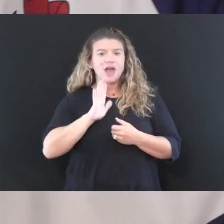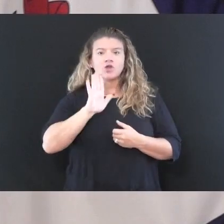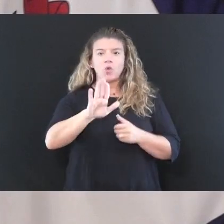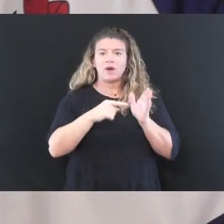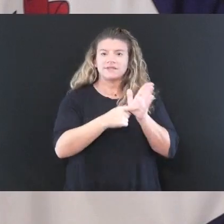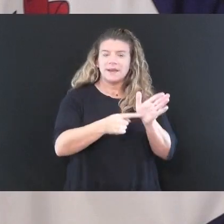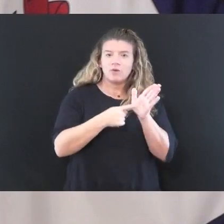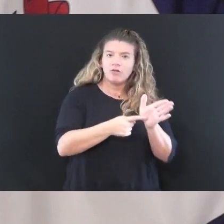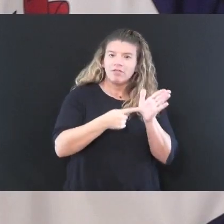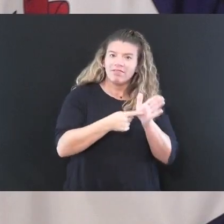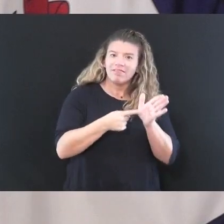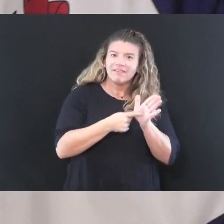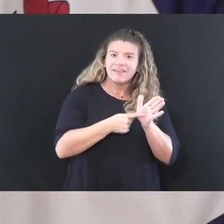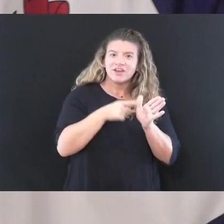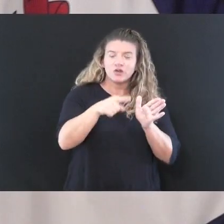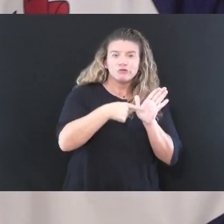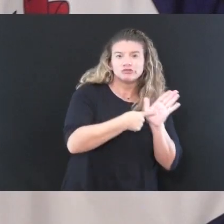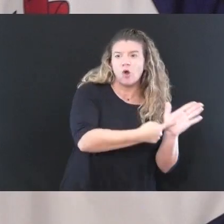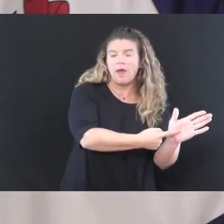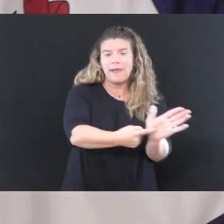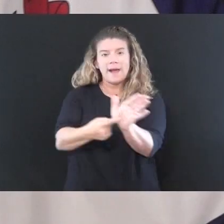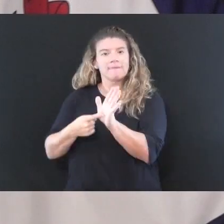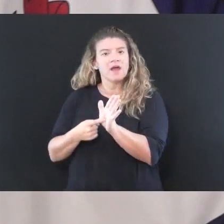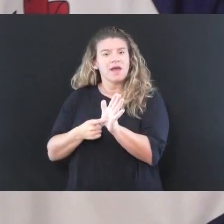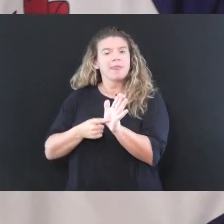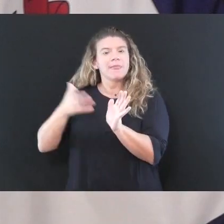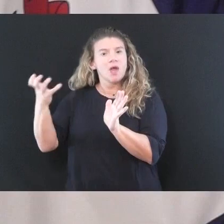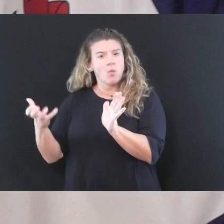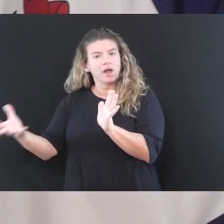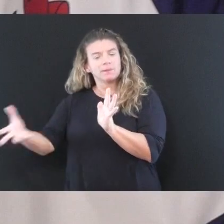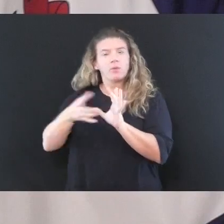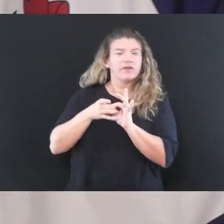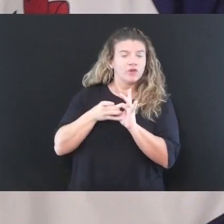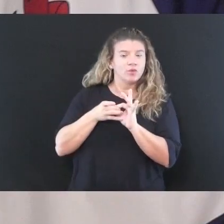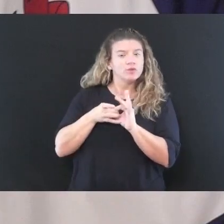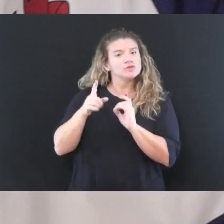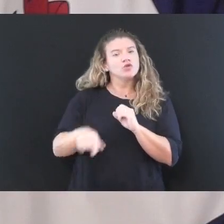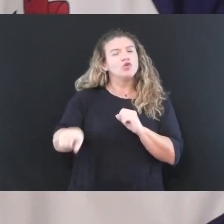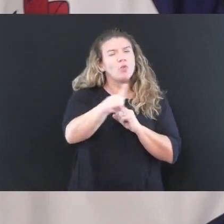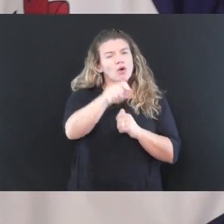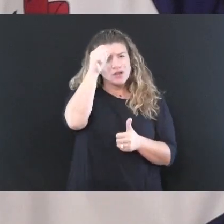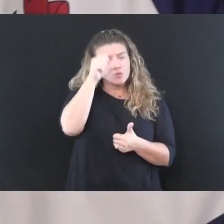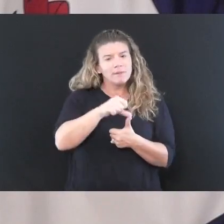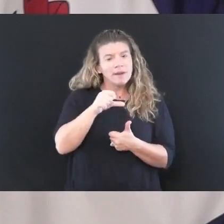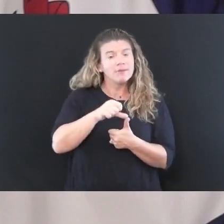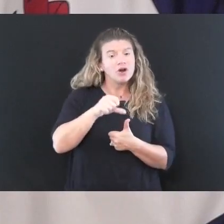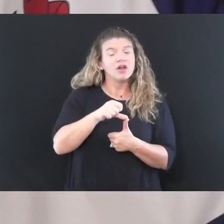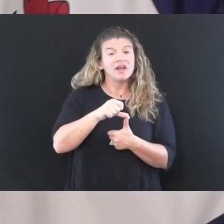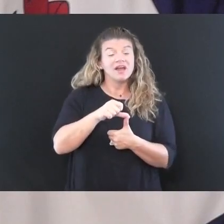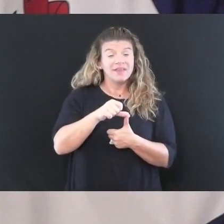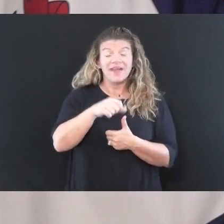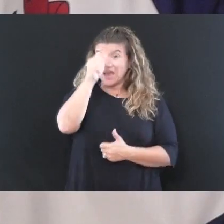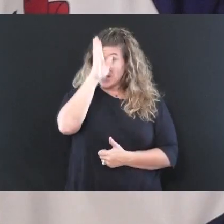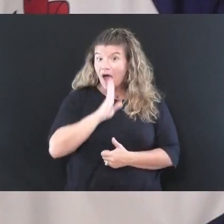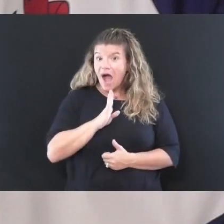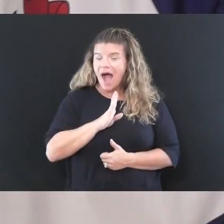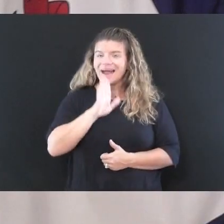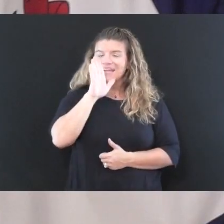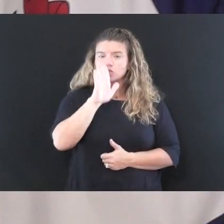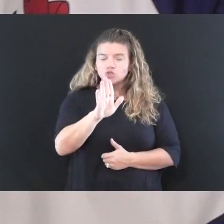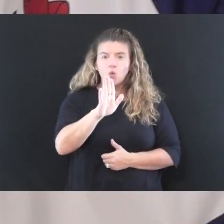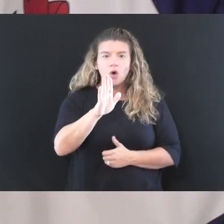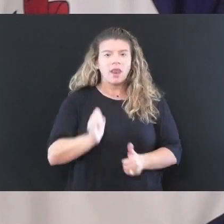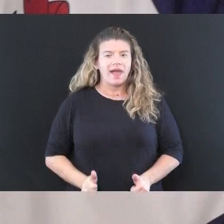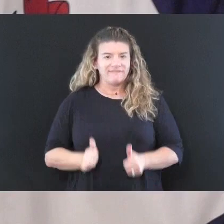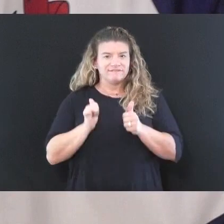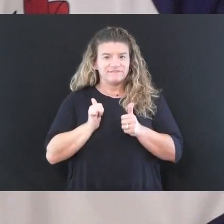you're portraying. And then it said, just remember that God is your lifeline and God will